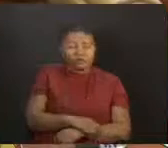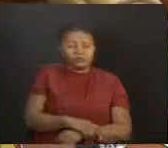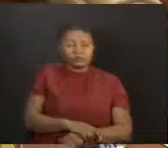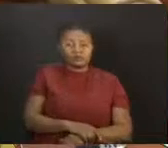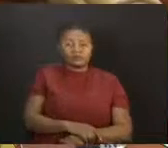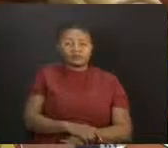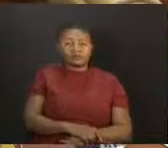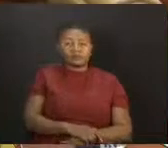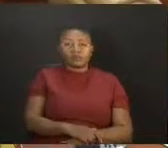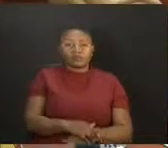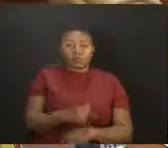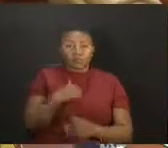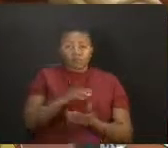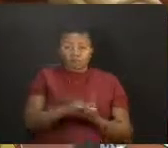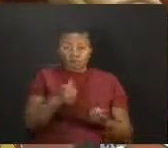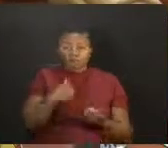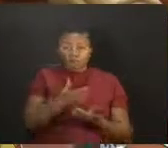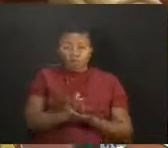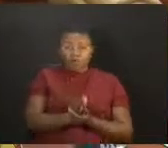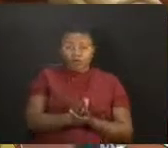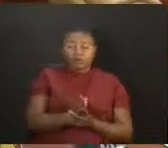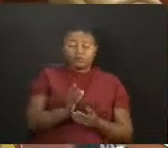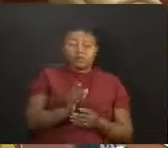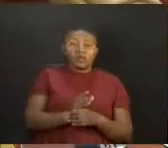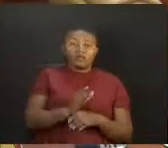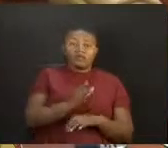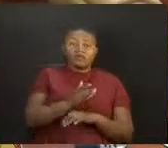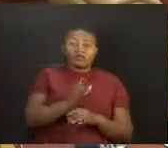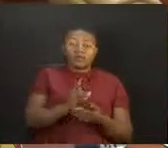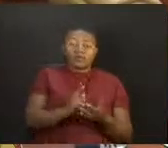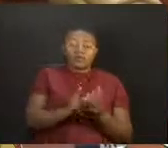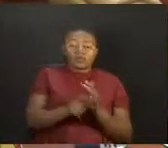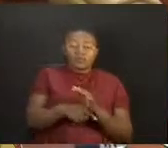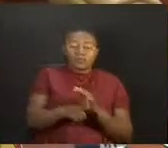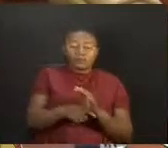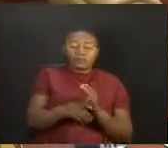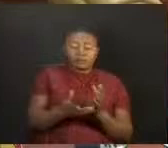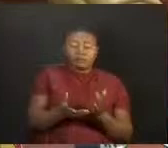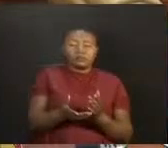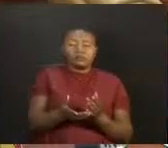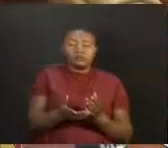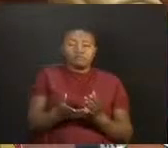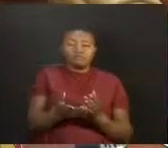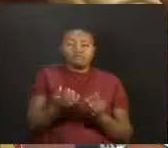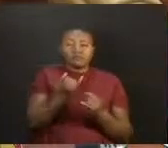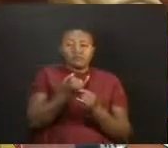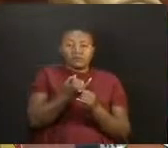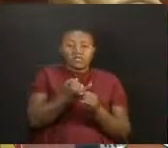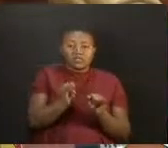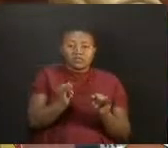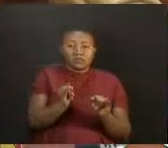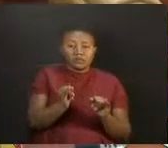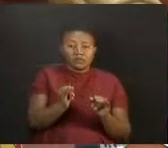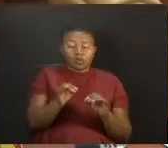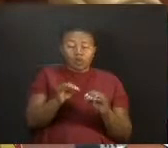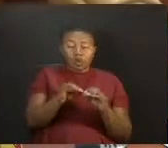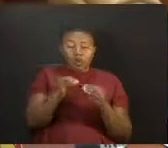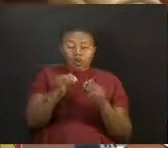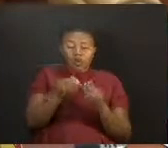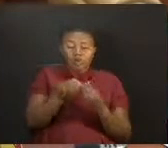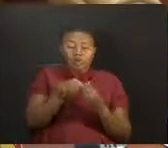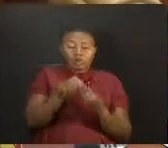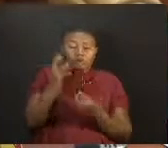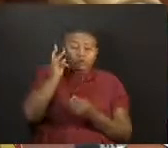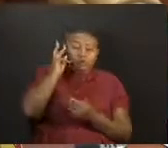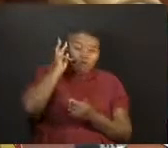I don't know if I'm correct. Then you went ahead also to say an independent body will again